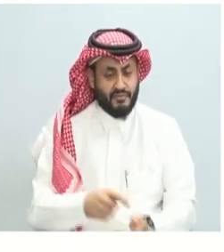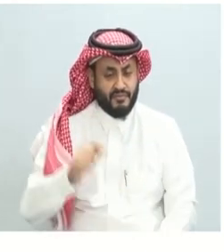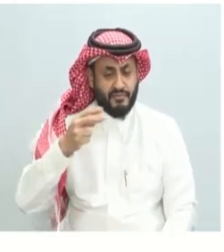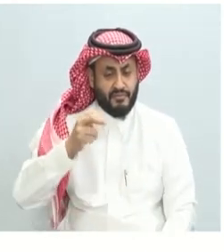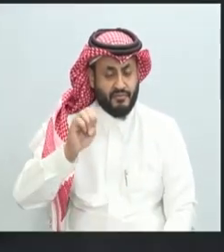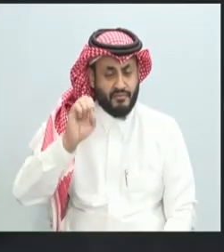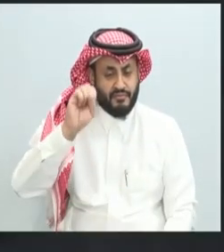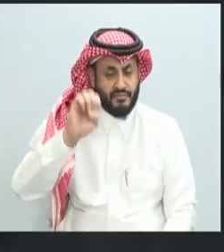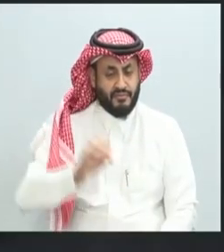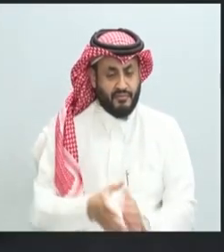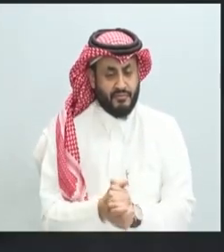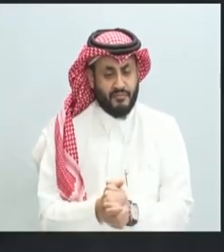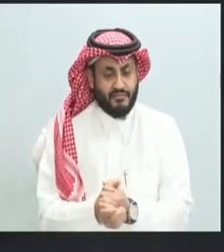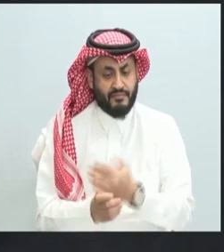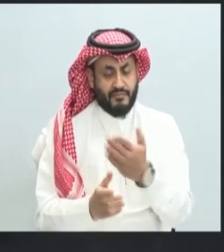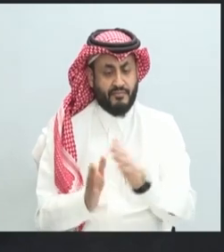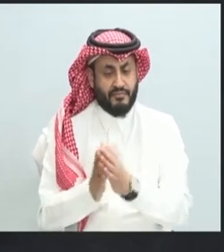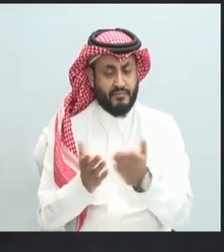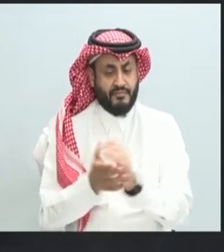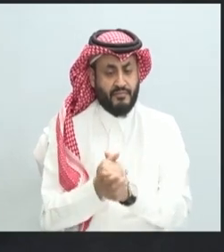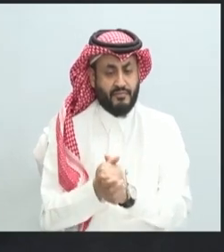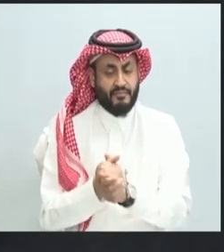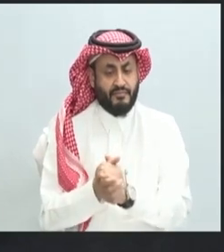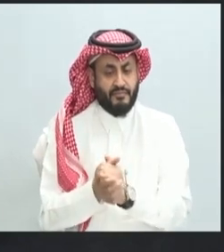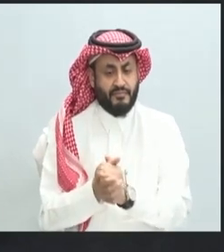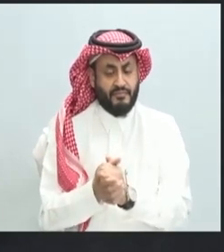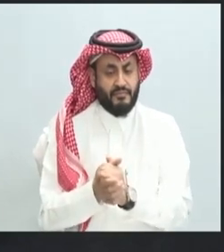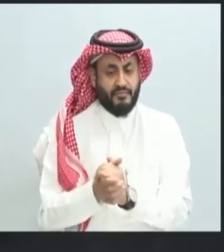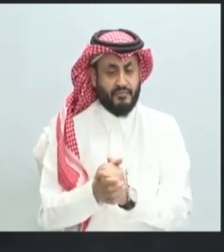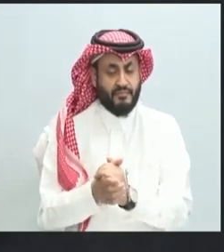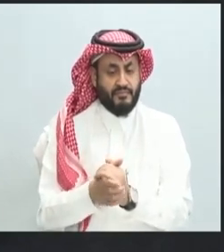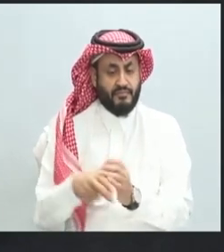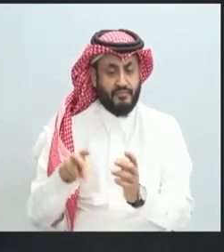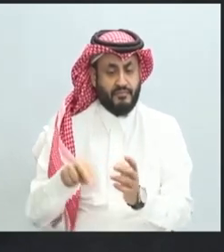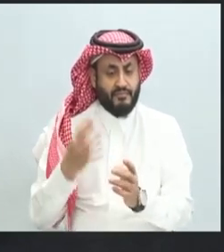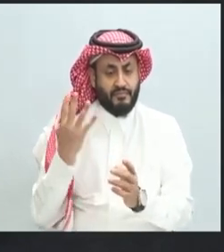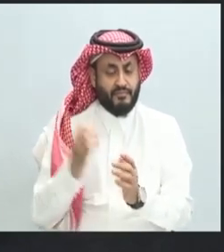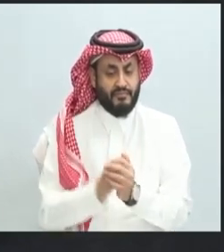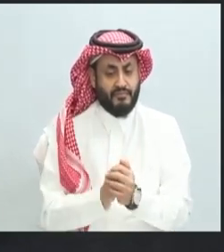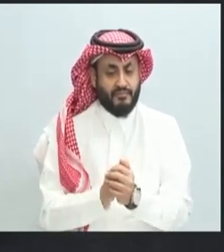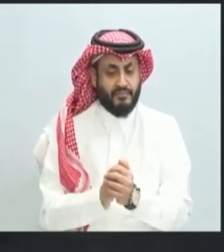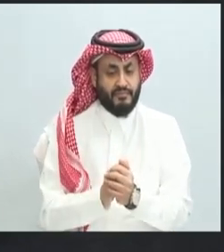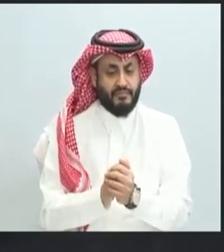those. And to do this, I would like you please to open your books on page 24.